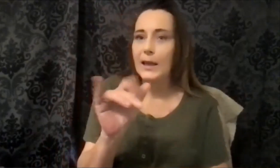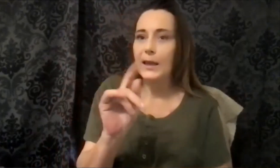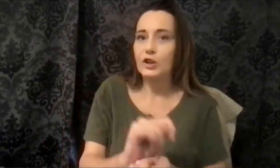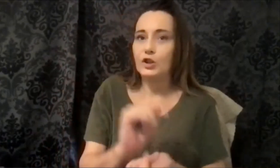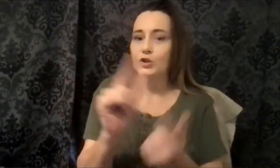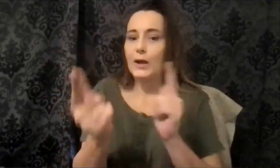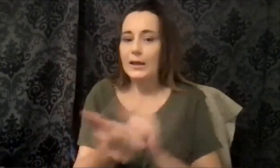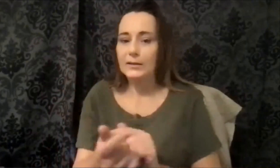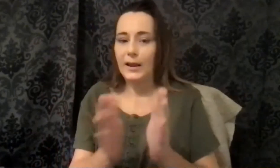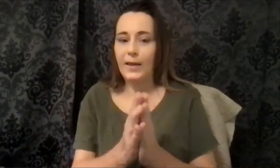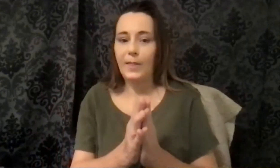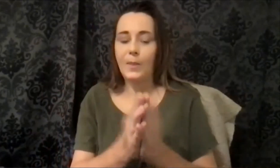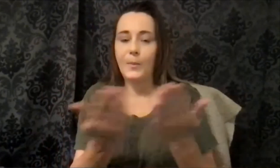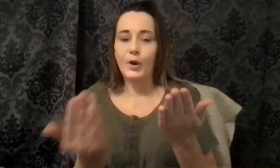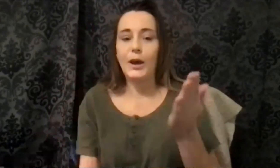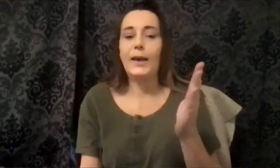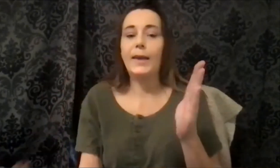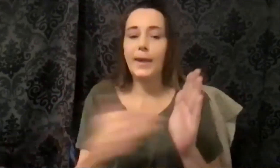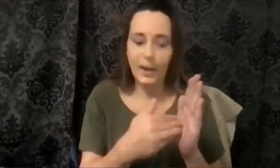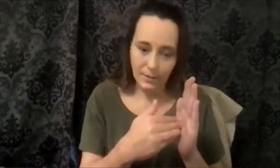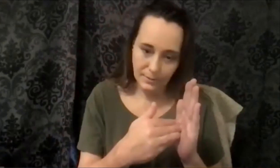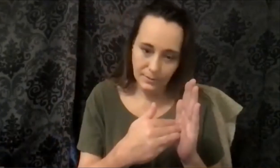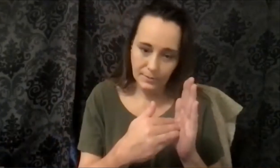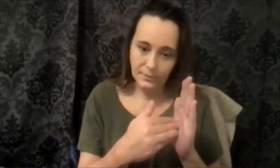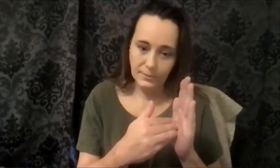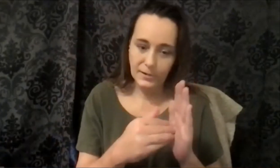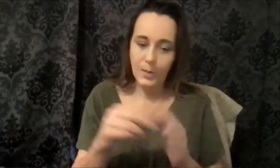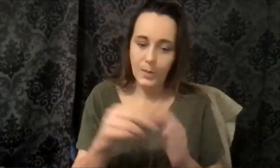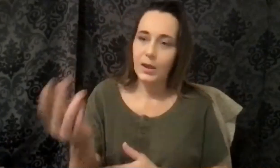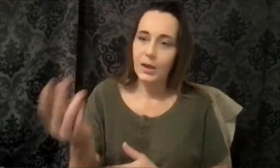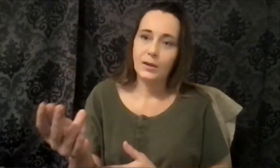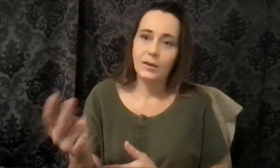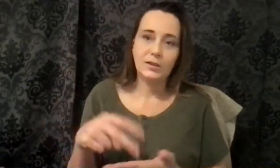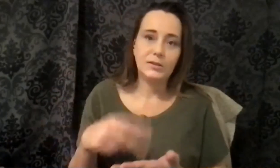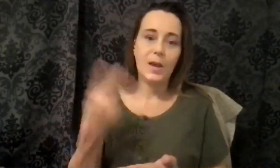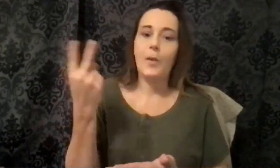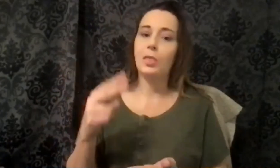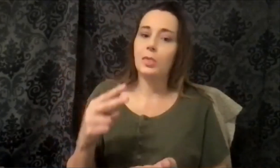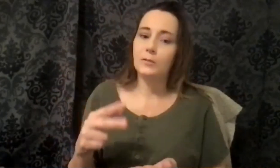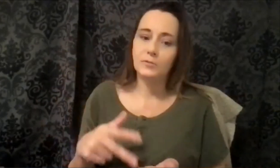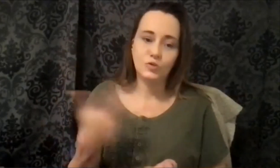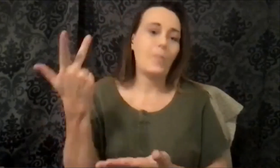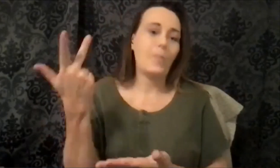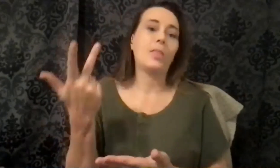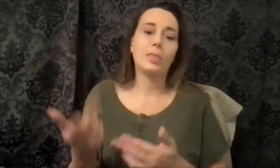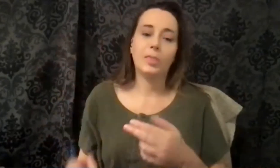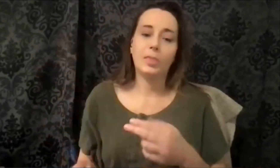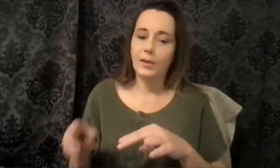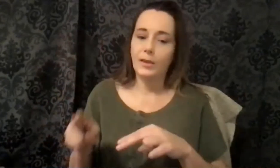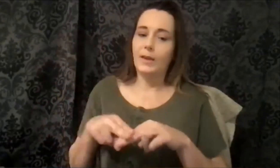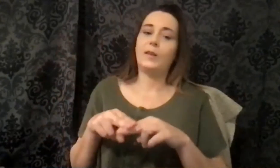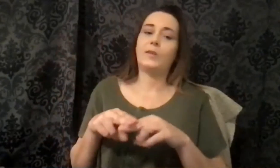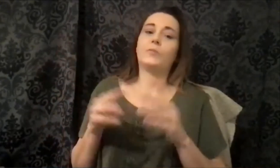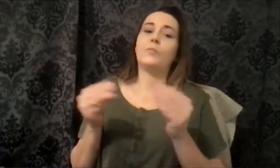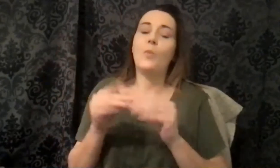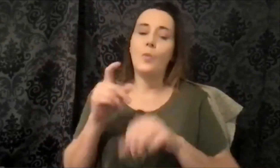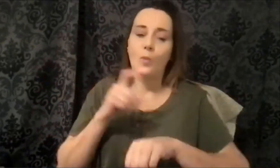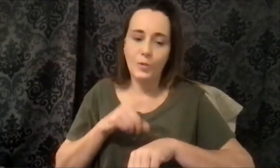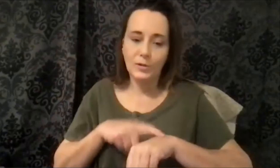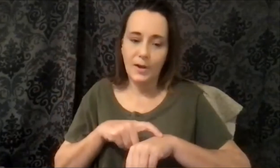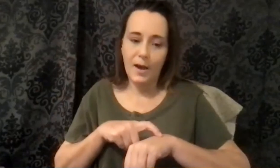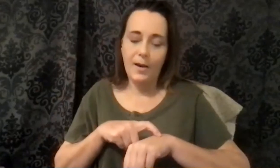book again. It would double, triple, increase it by 4 times the amount of time it would take to translate